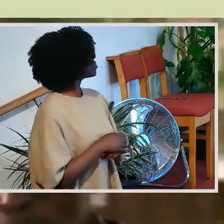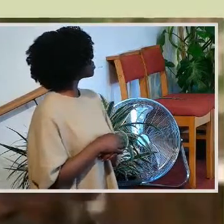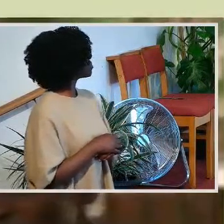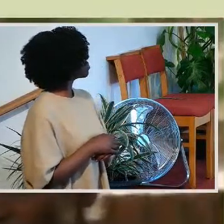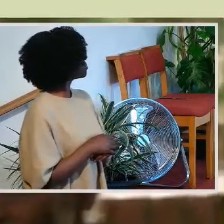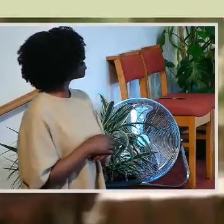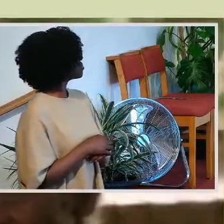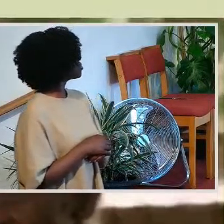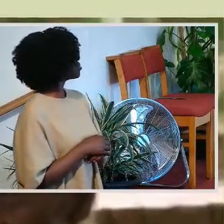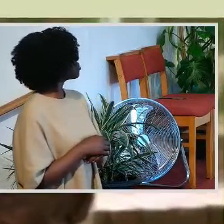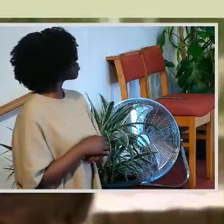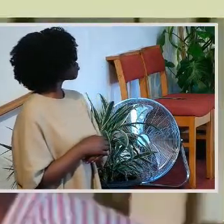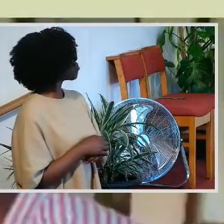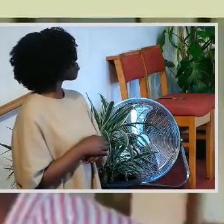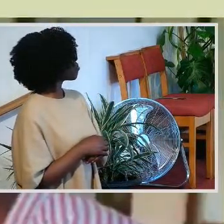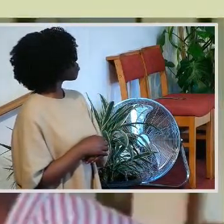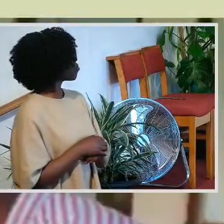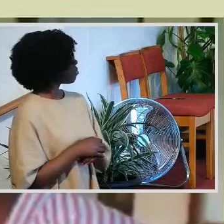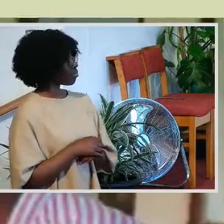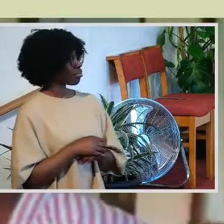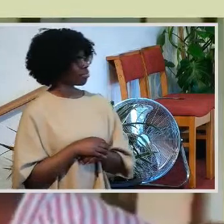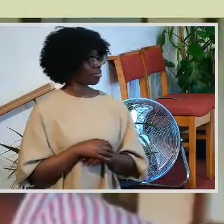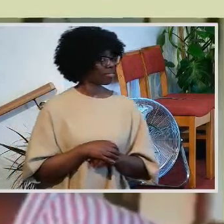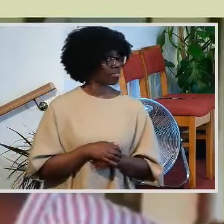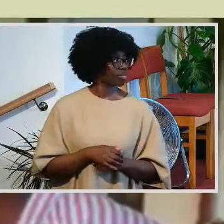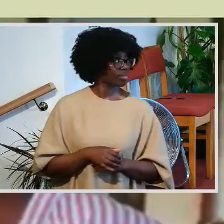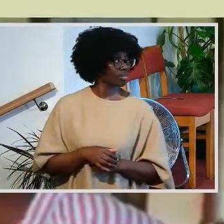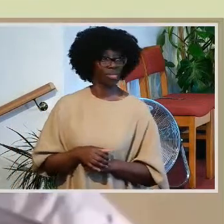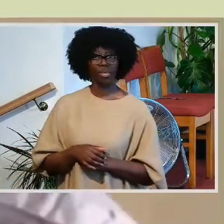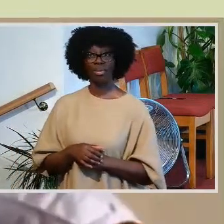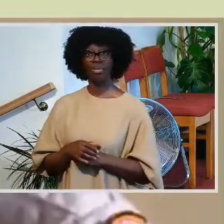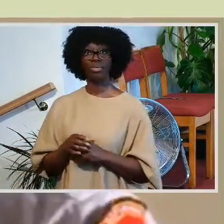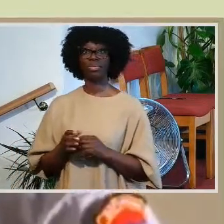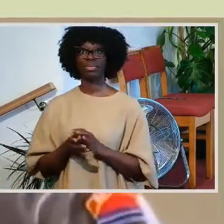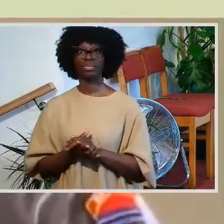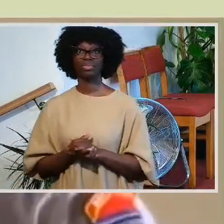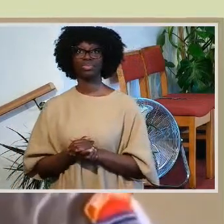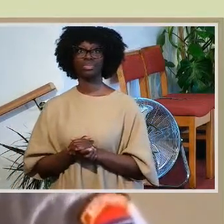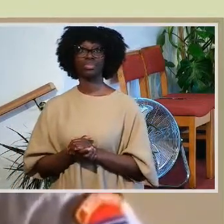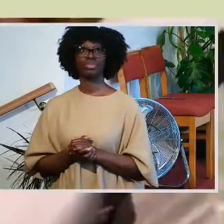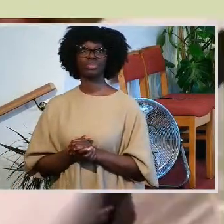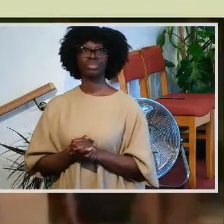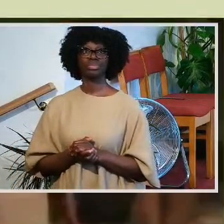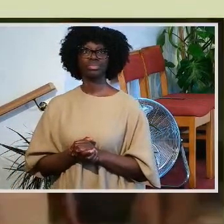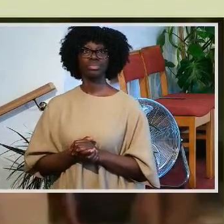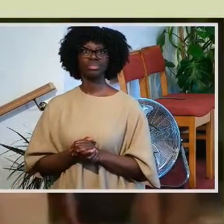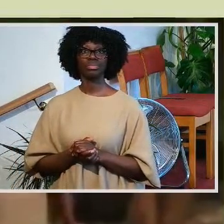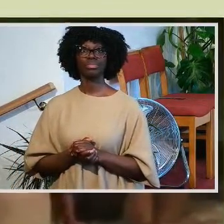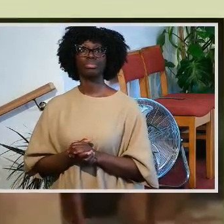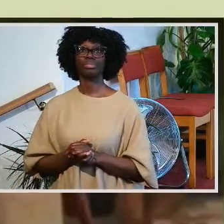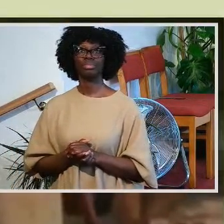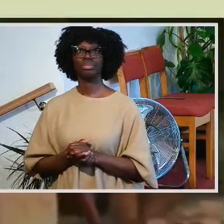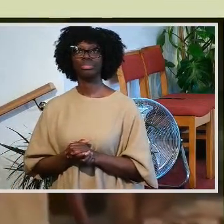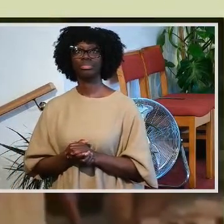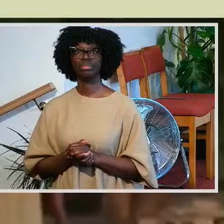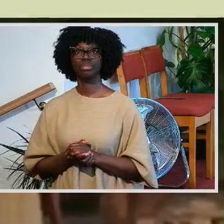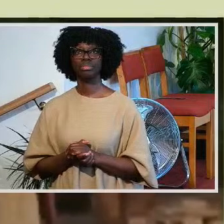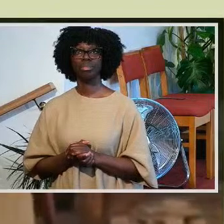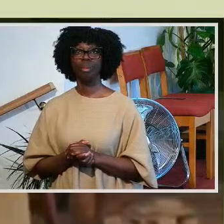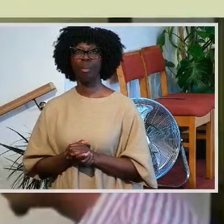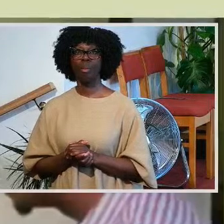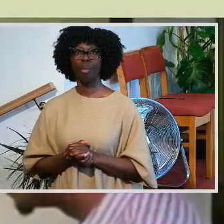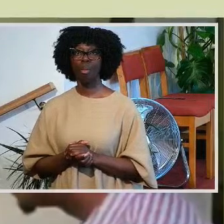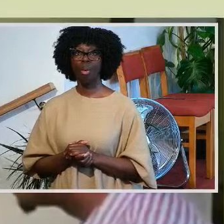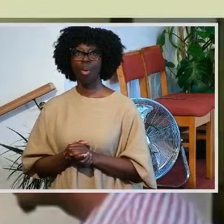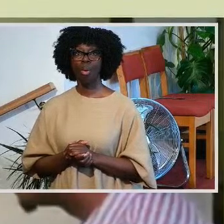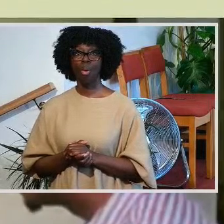I'm still actively involved in ministry. I think I'm the oldest master guy in SID. Sorry, if it's possible. Thanks. So I should Age is